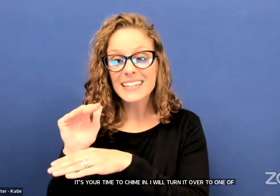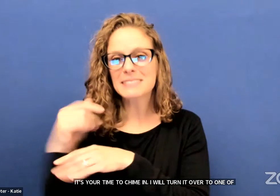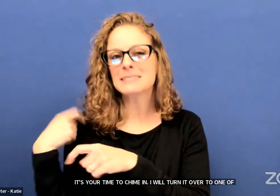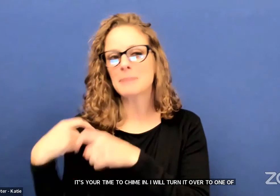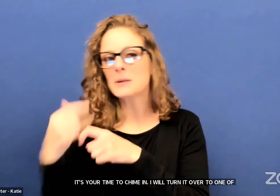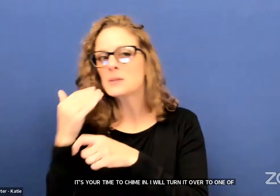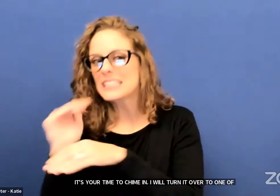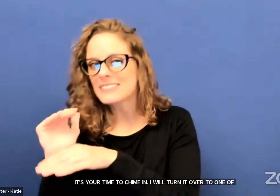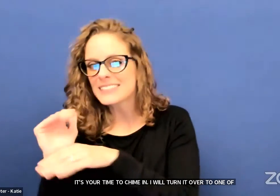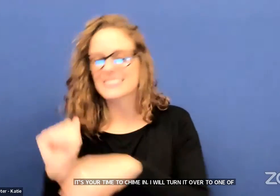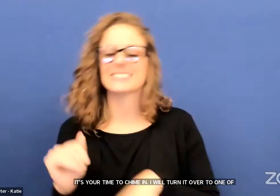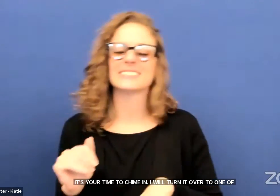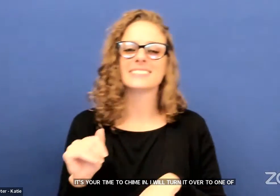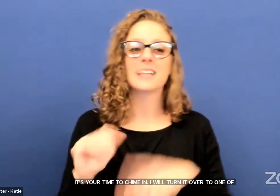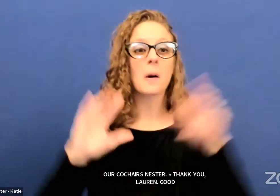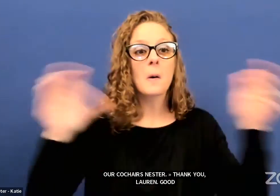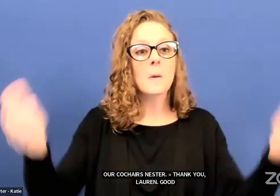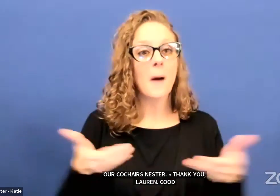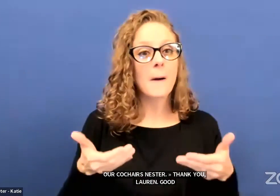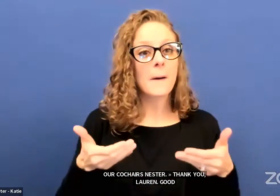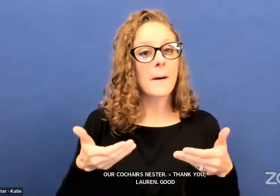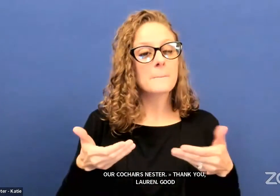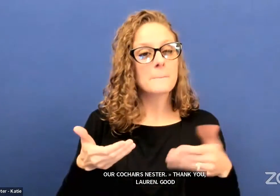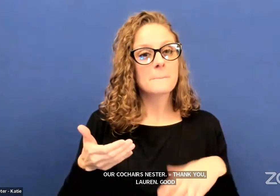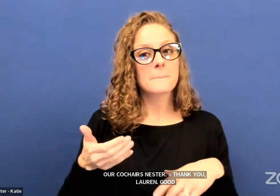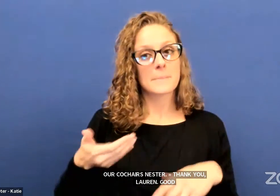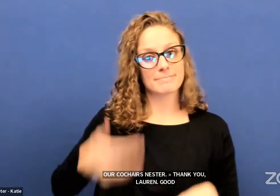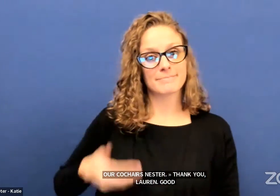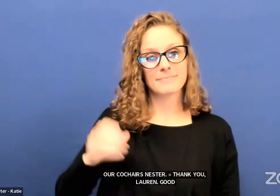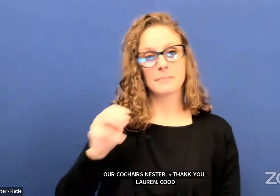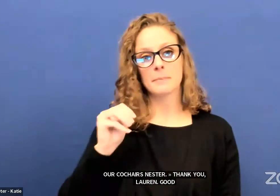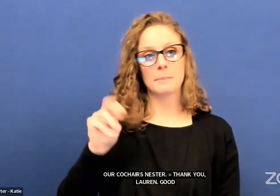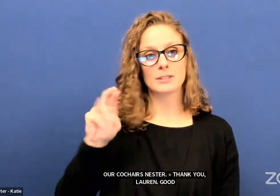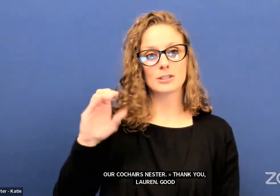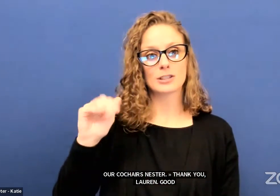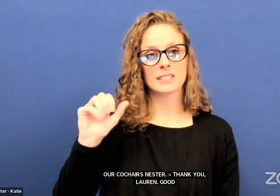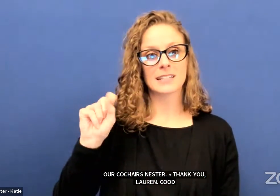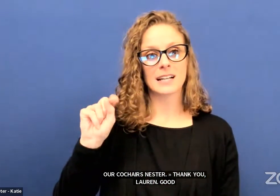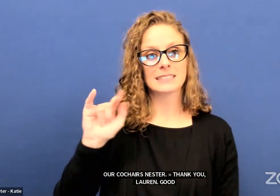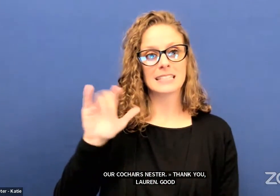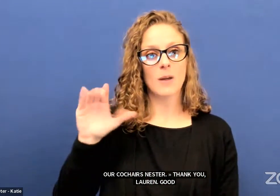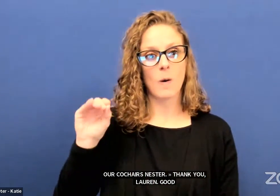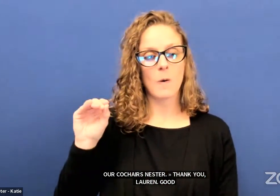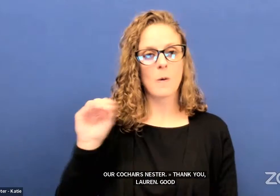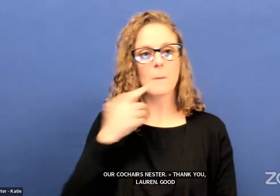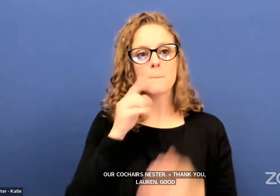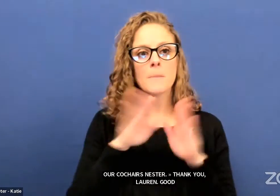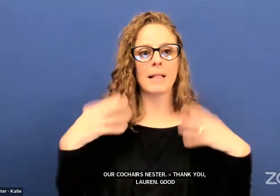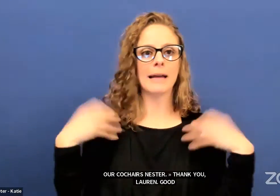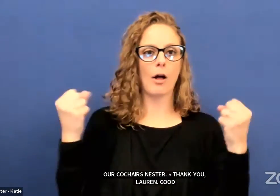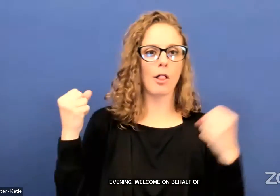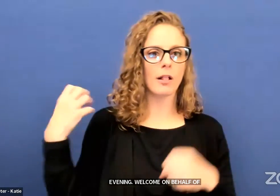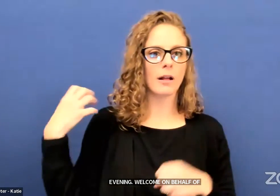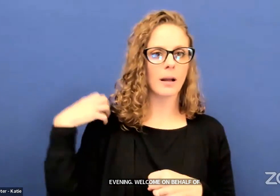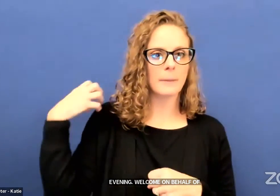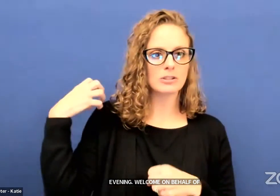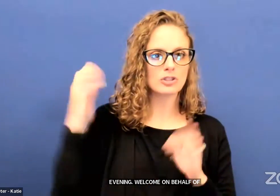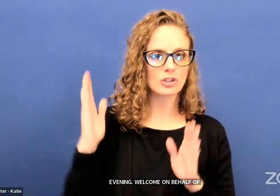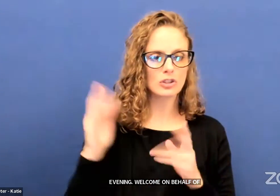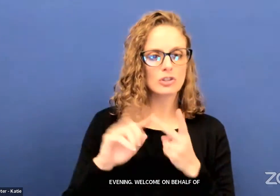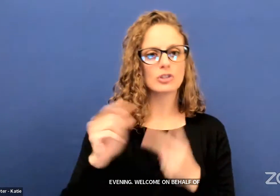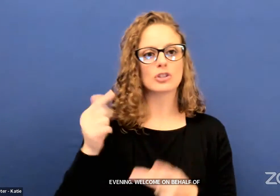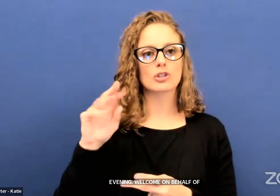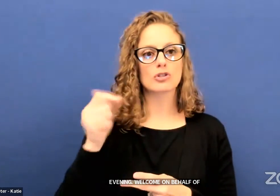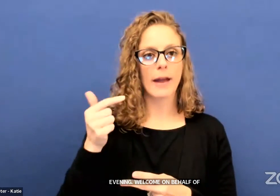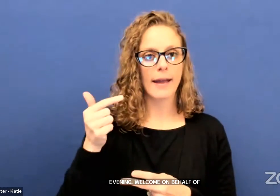noches. Welcome on behalf of myself, Nestor Castillo, Public Health Commissioner Greg Hodge, and